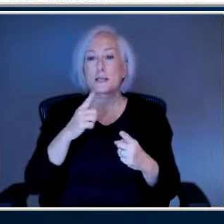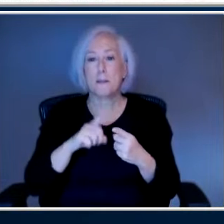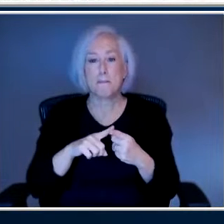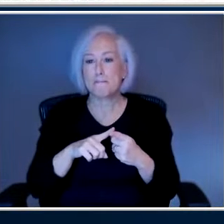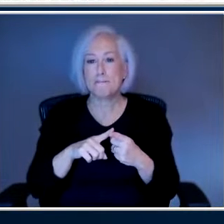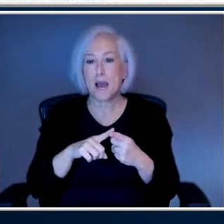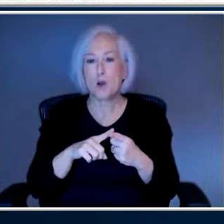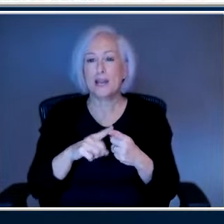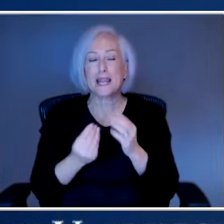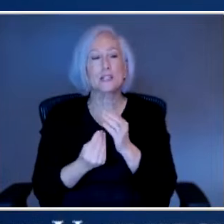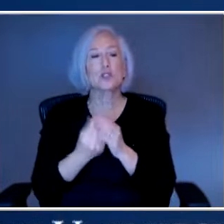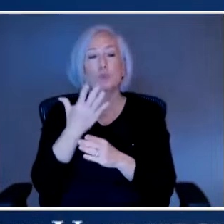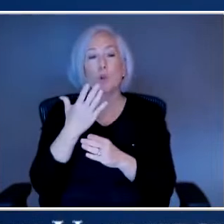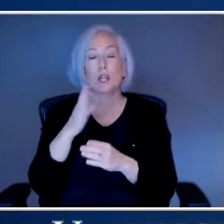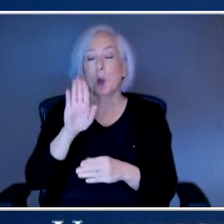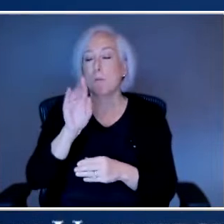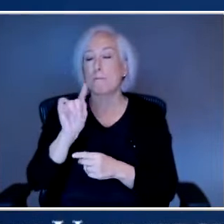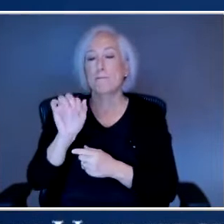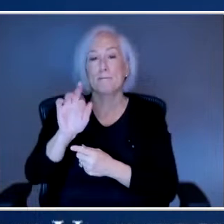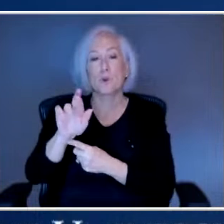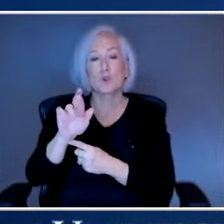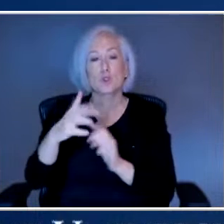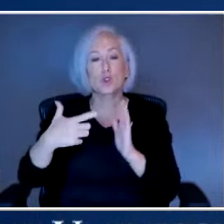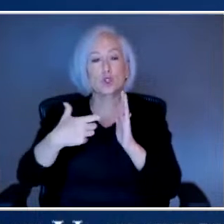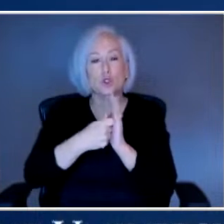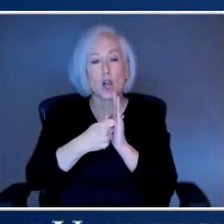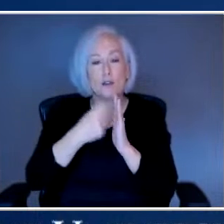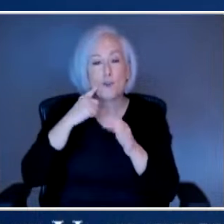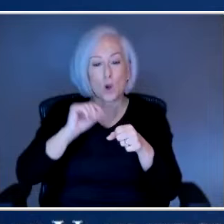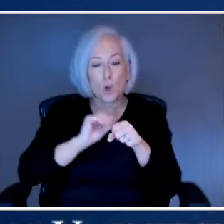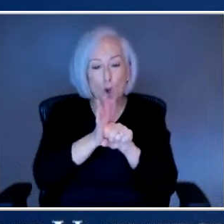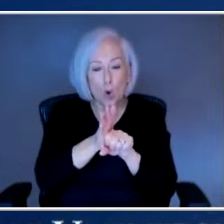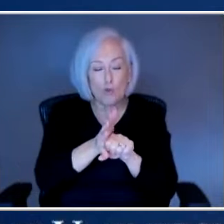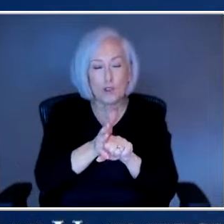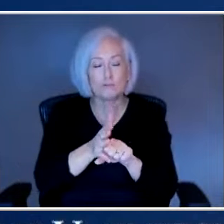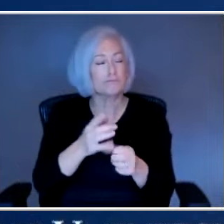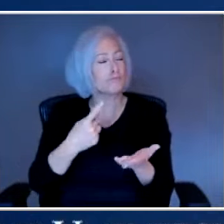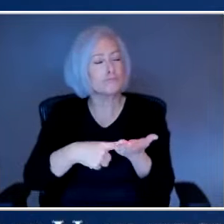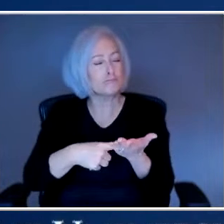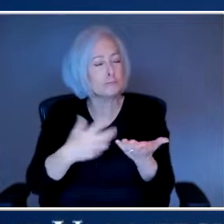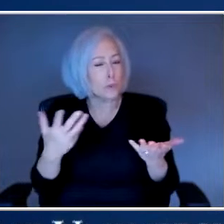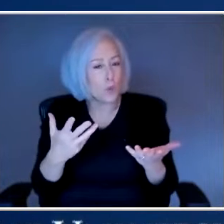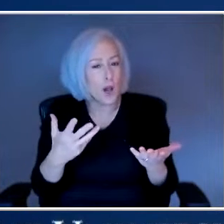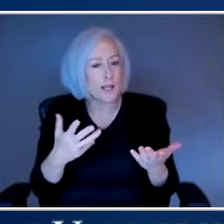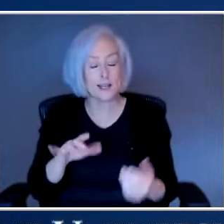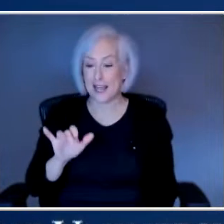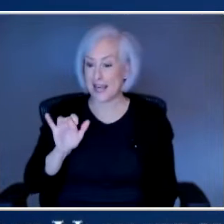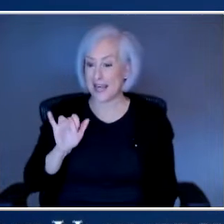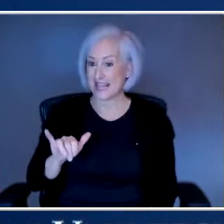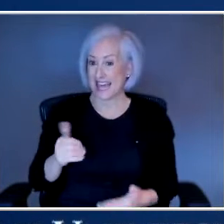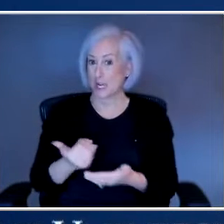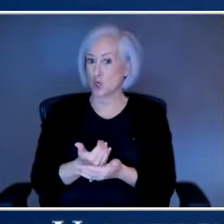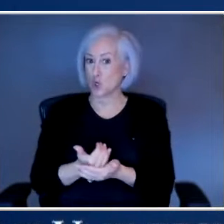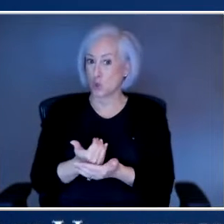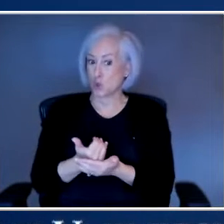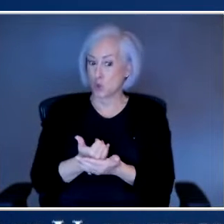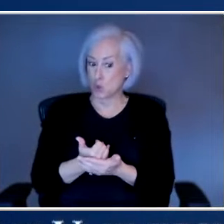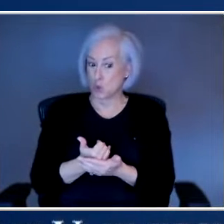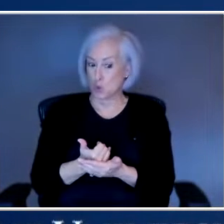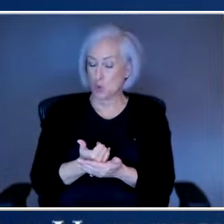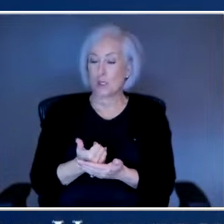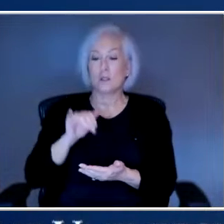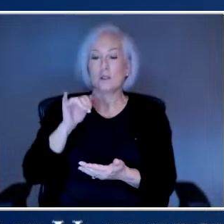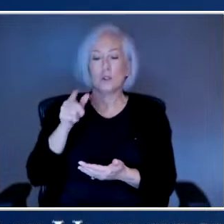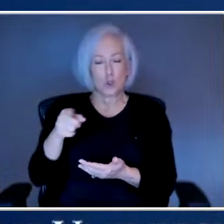discuss? Yeah, at this point, this is new, and I don't know when the full, this was an announcement, like you said,